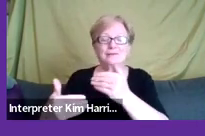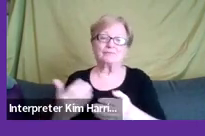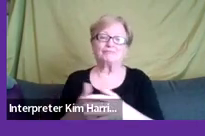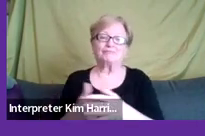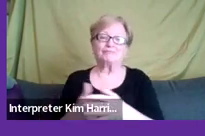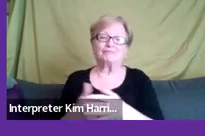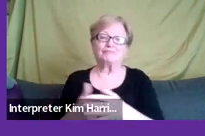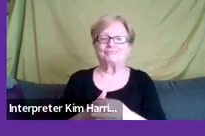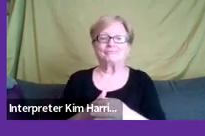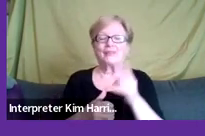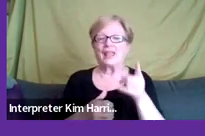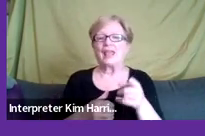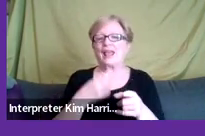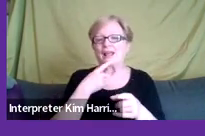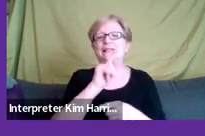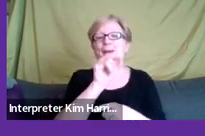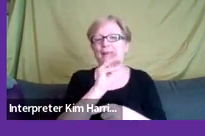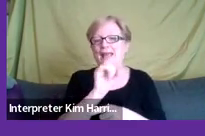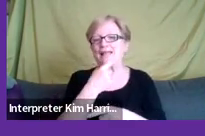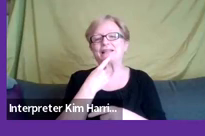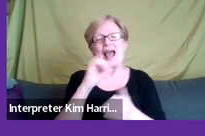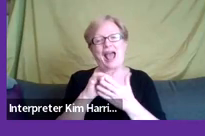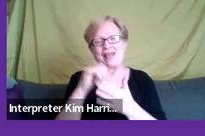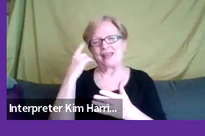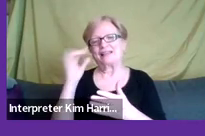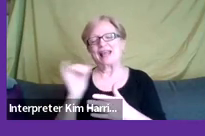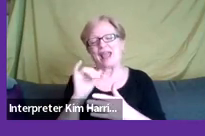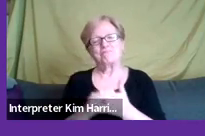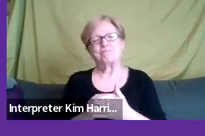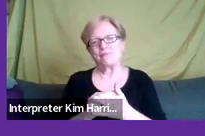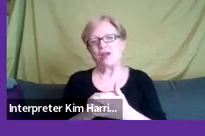Yeah, that's really good. I would say that as well. And then the